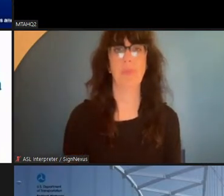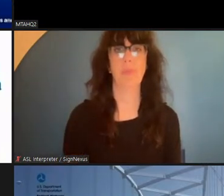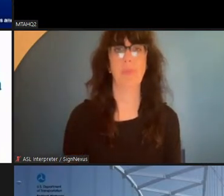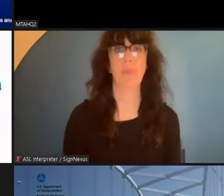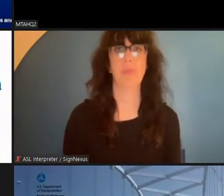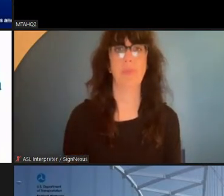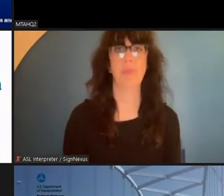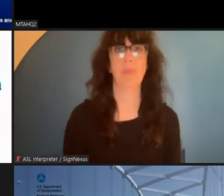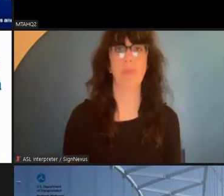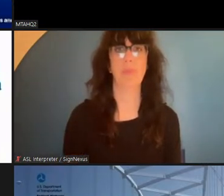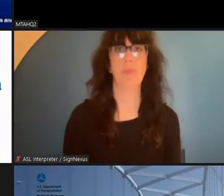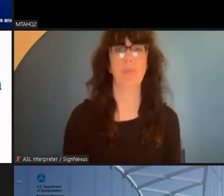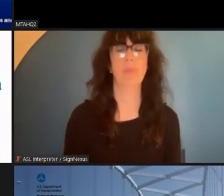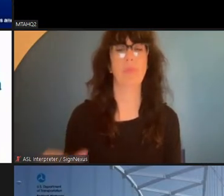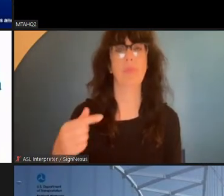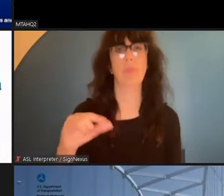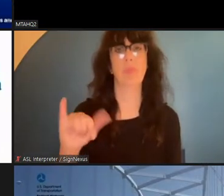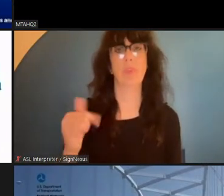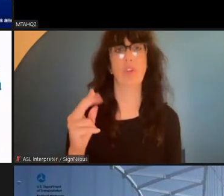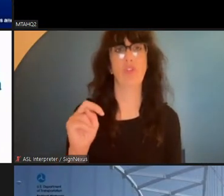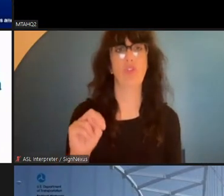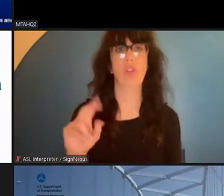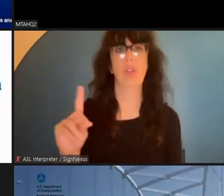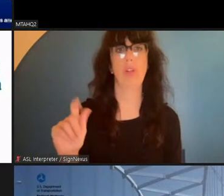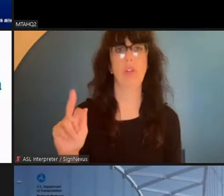jean darcel michelle